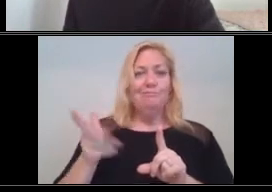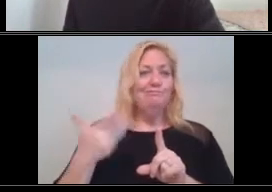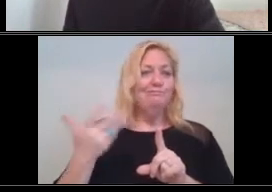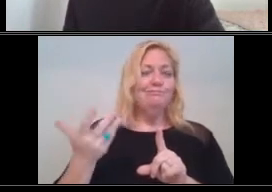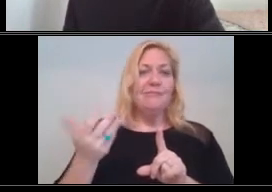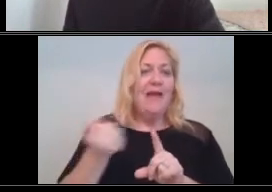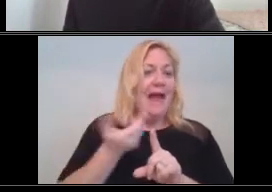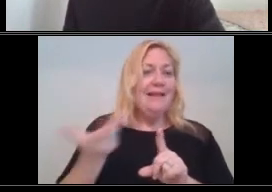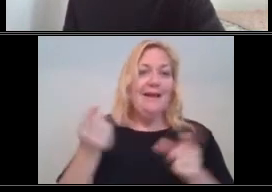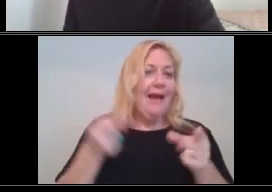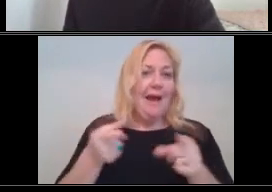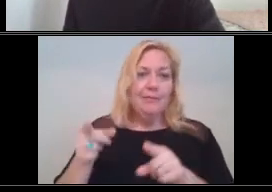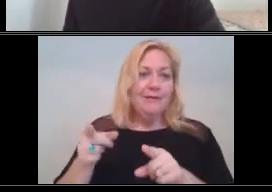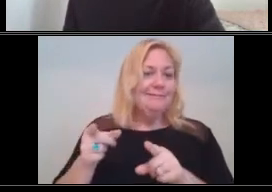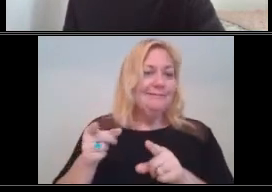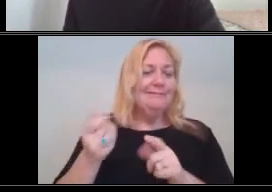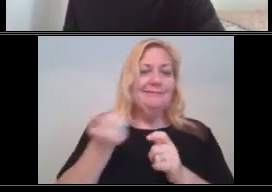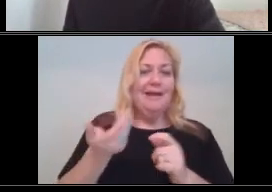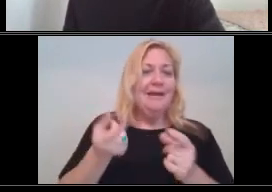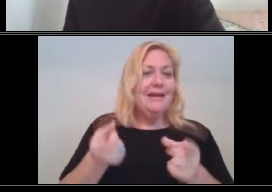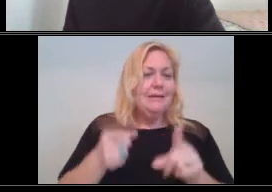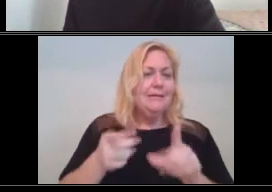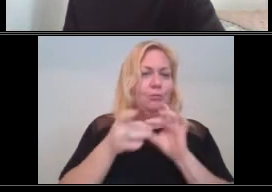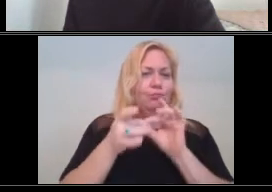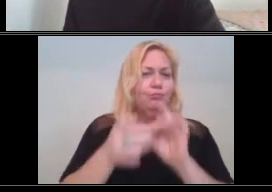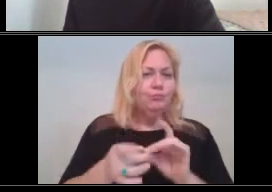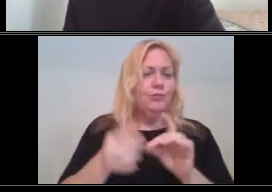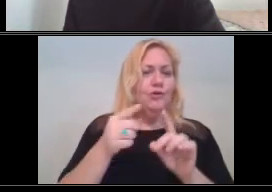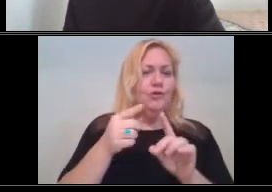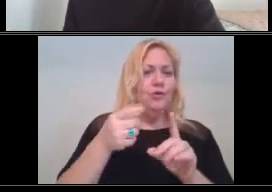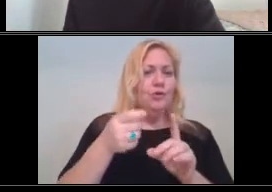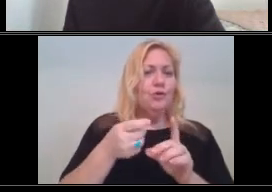anything happens, any incident related to displacement,